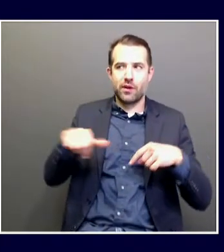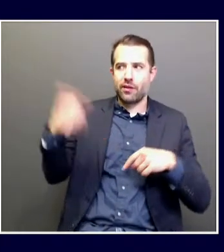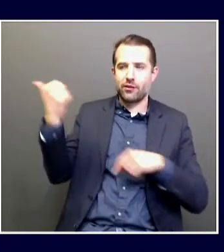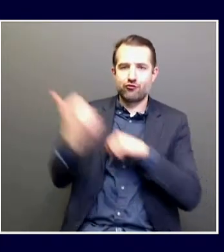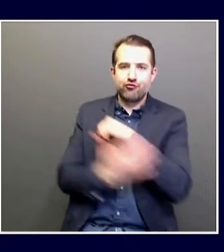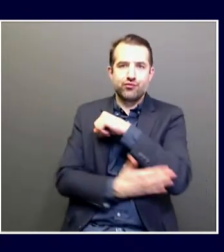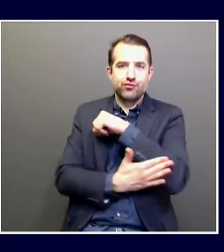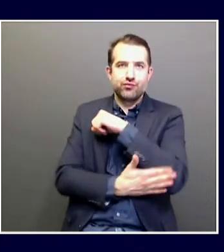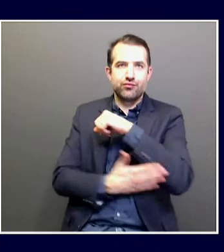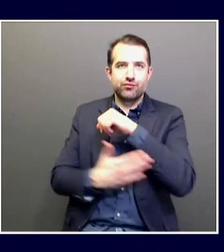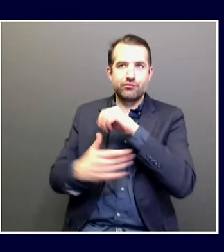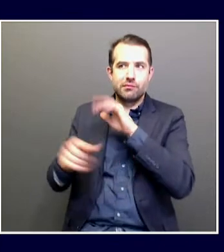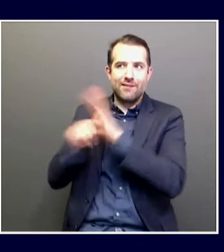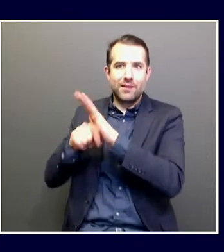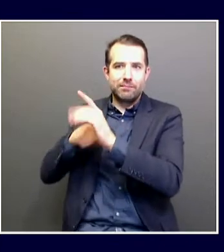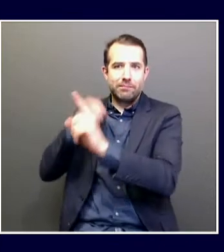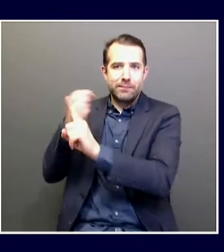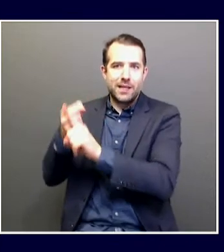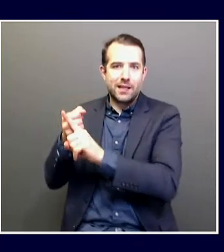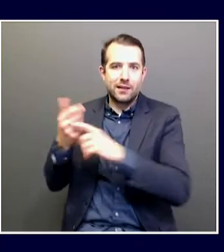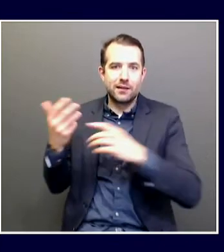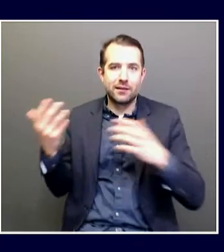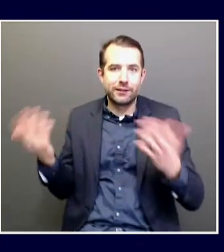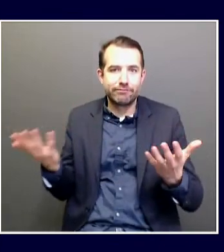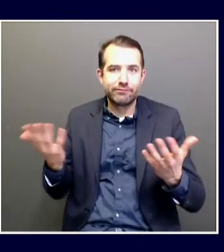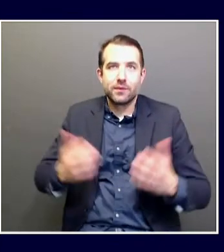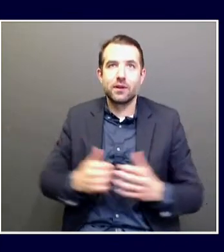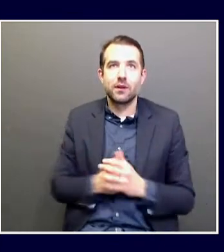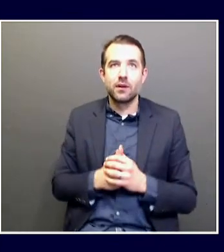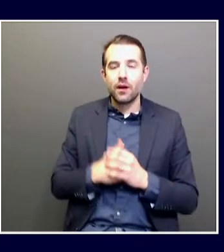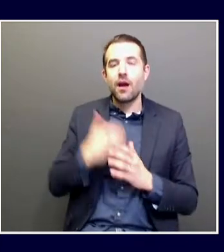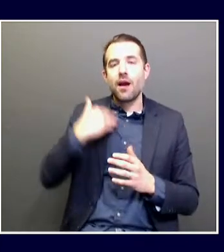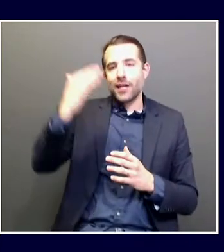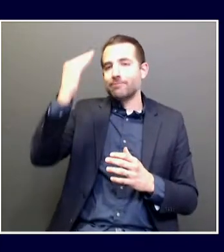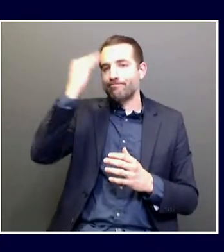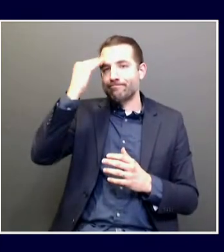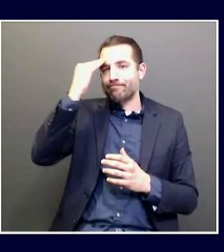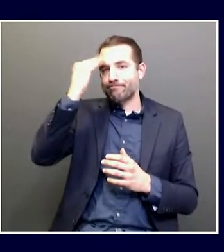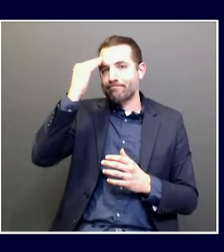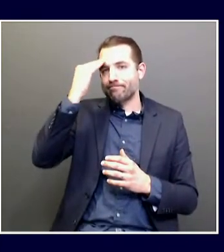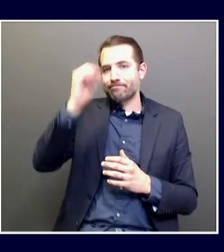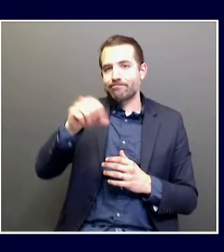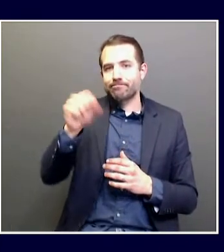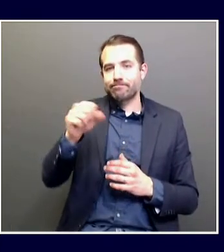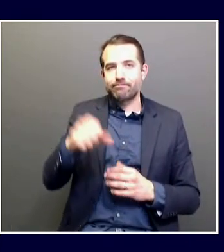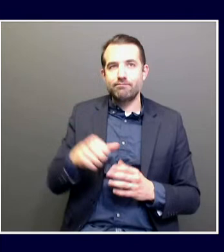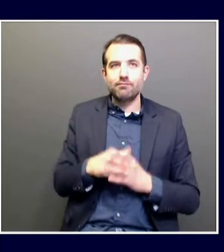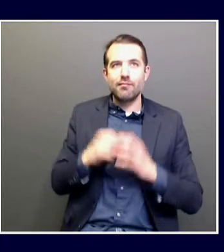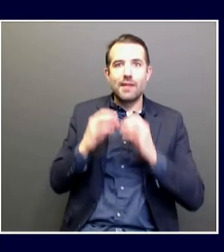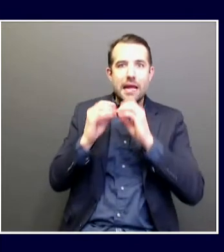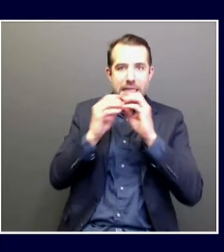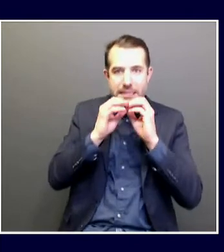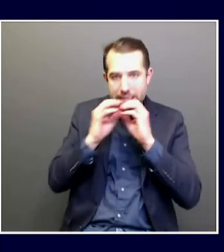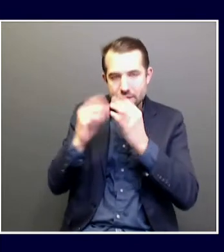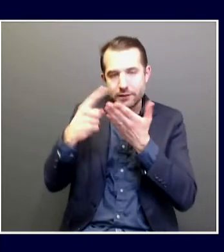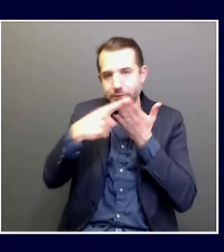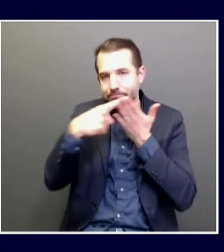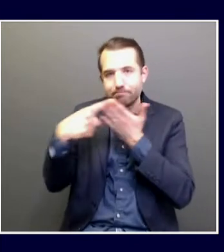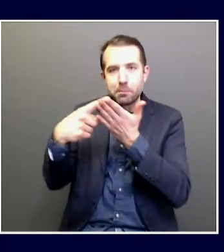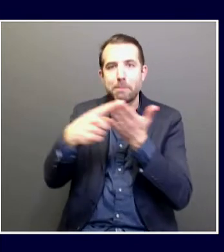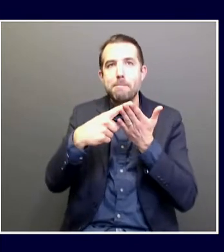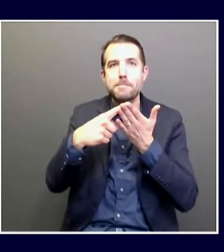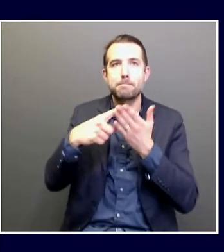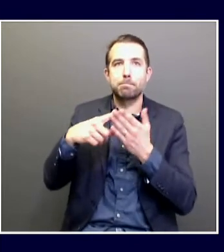at the outset, I'm aware of that debate between the allocation and the use of boosters in, say, the United States or